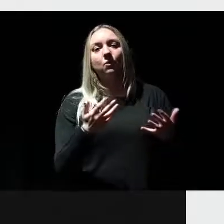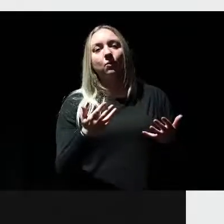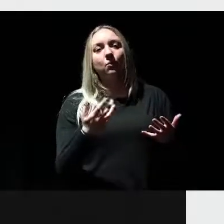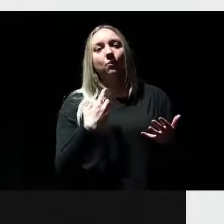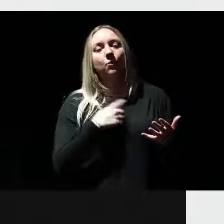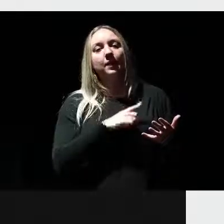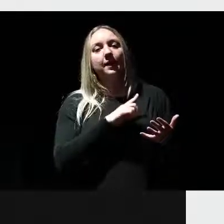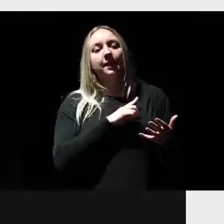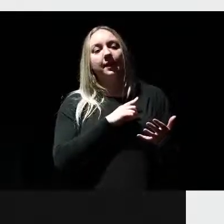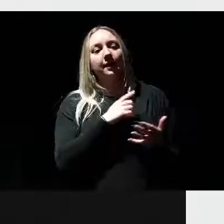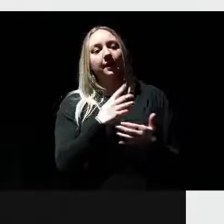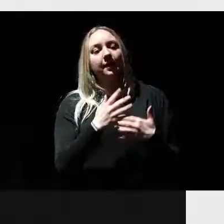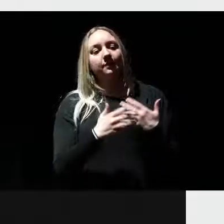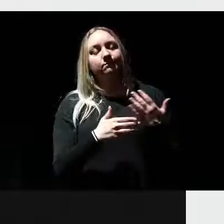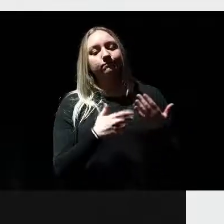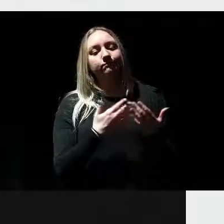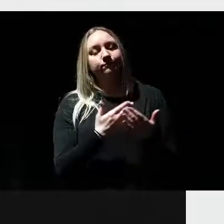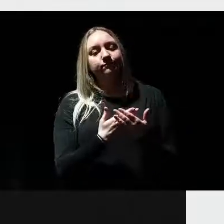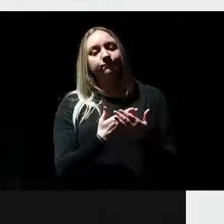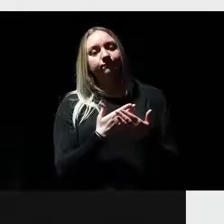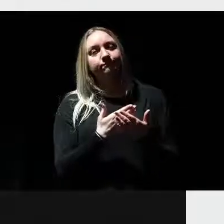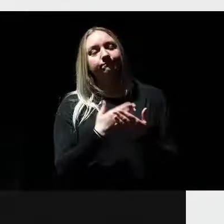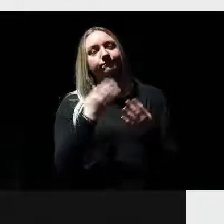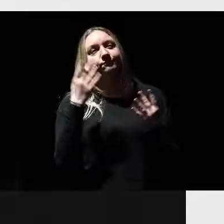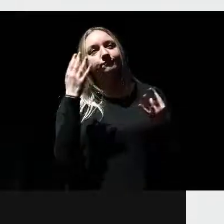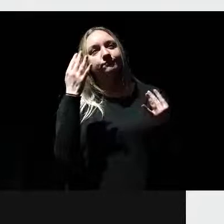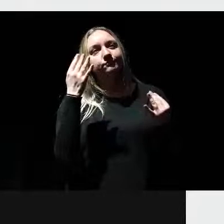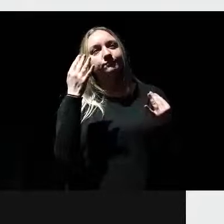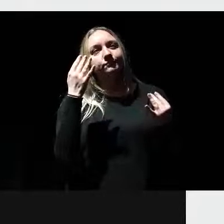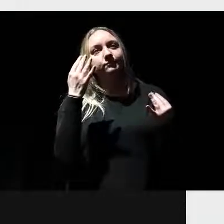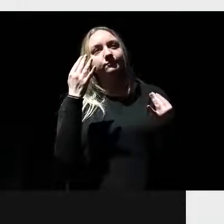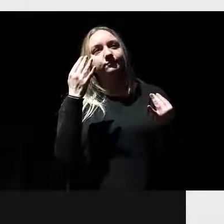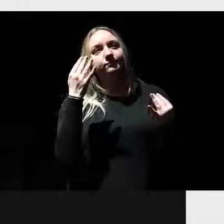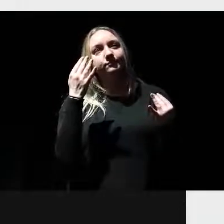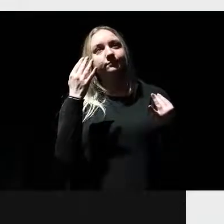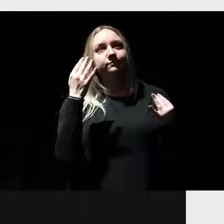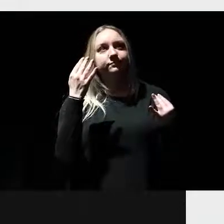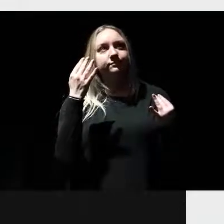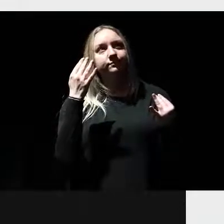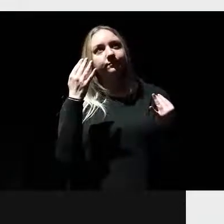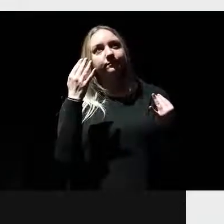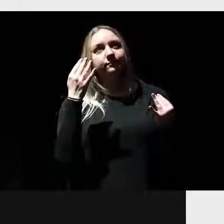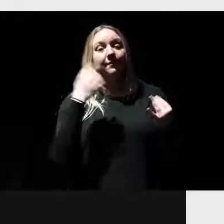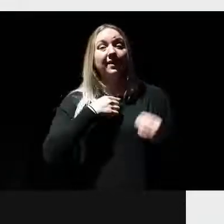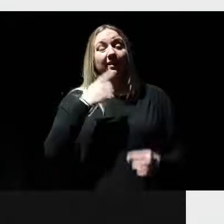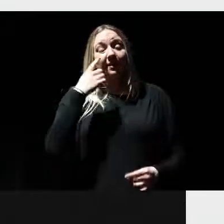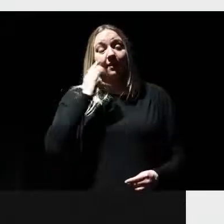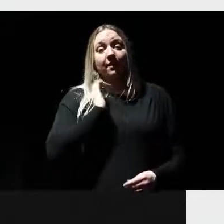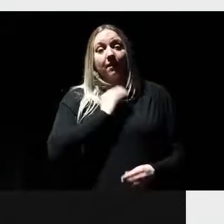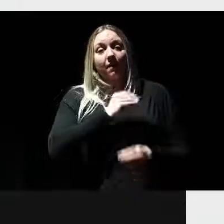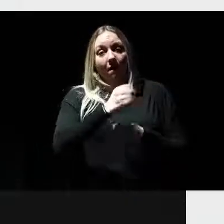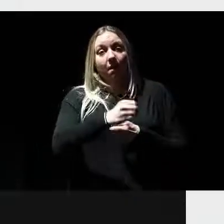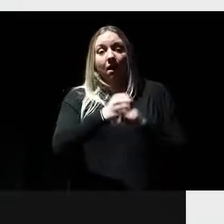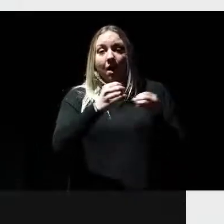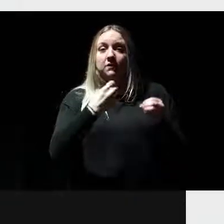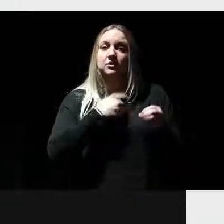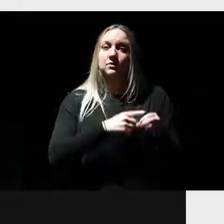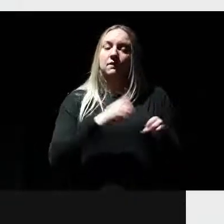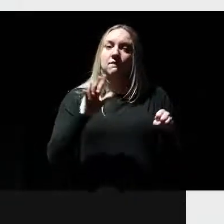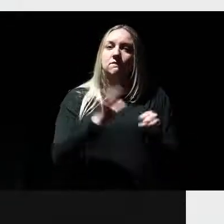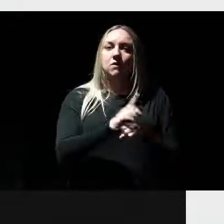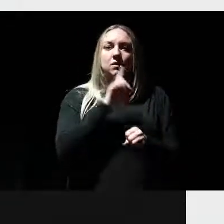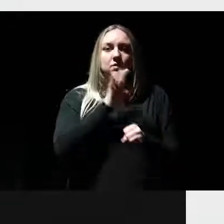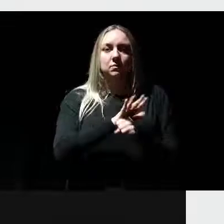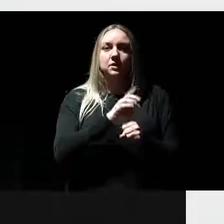We are an office that I think is completely committed to trying